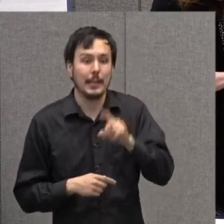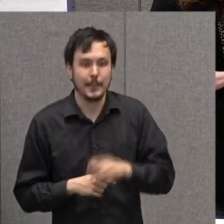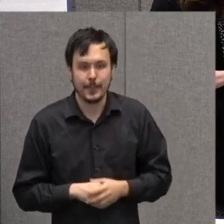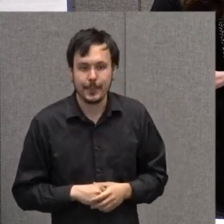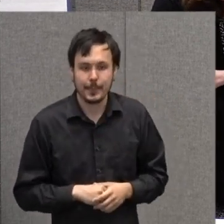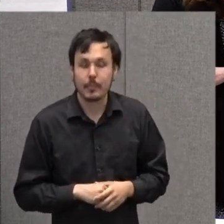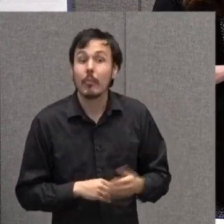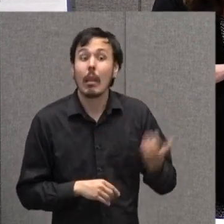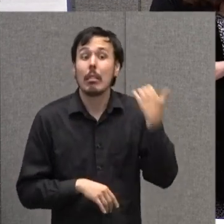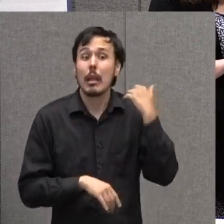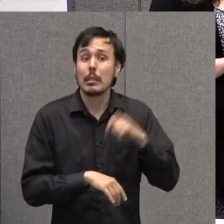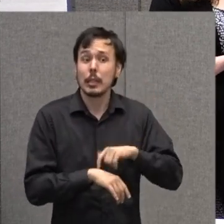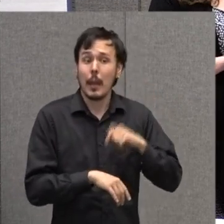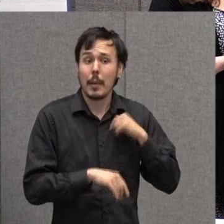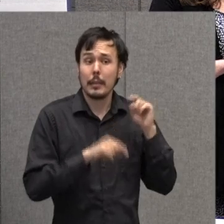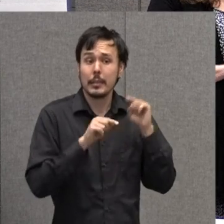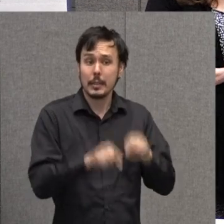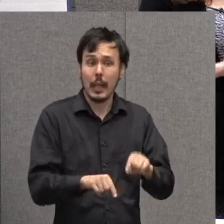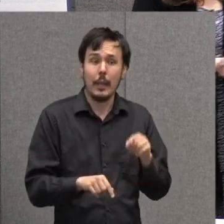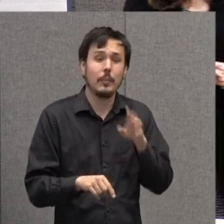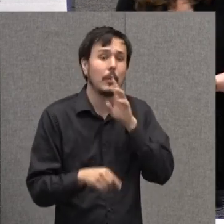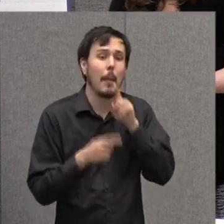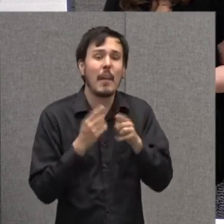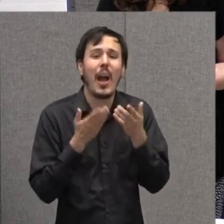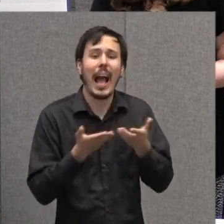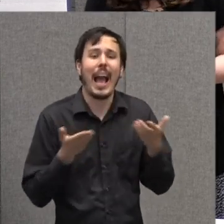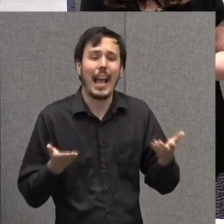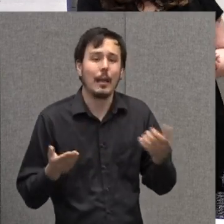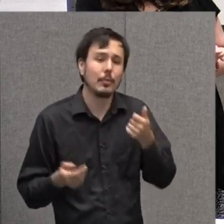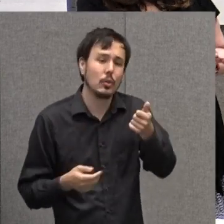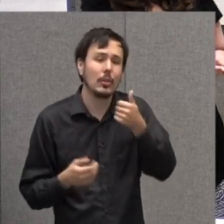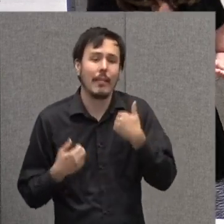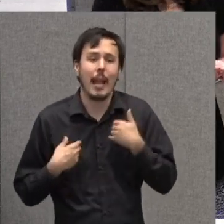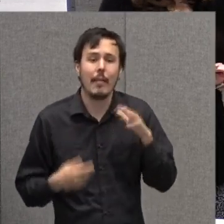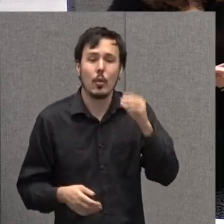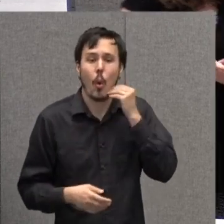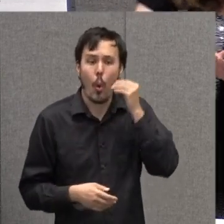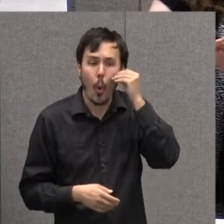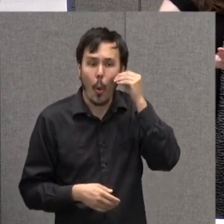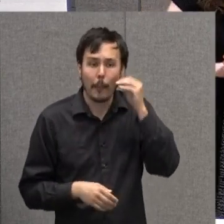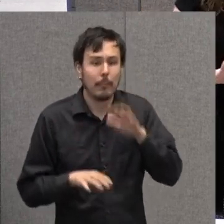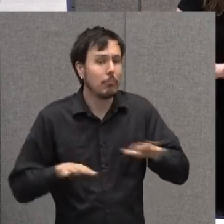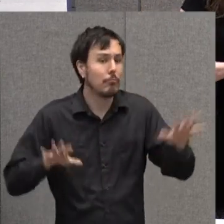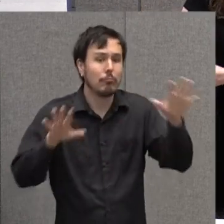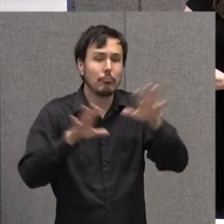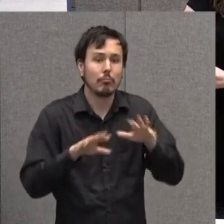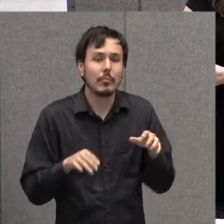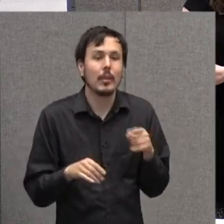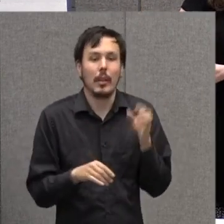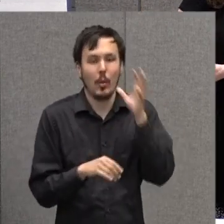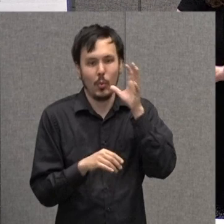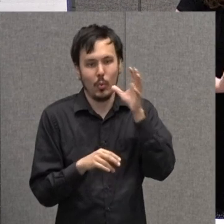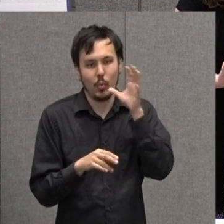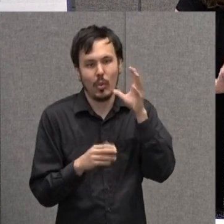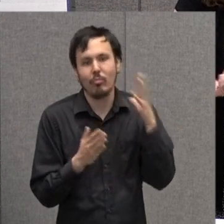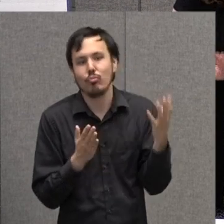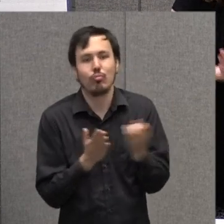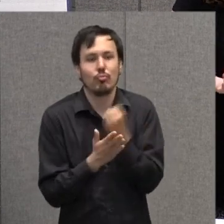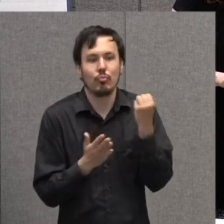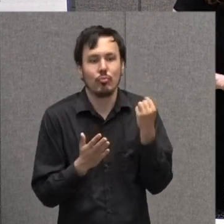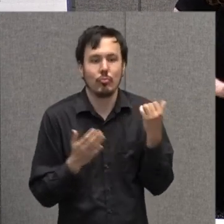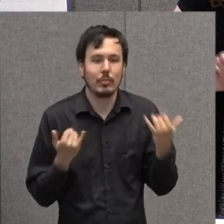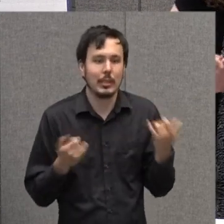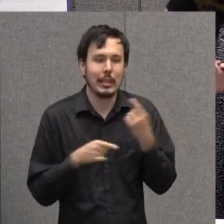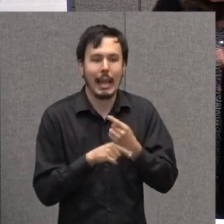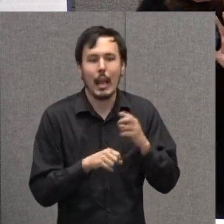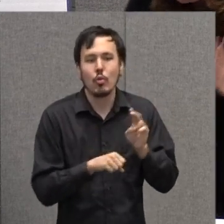I was here, we talked about items that you might have in your home studio, and those are items that we're going to be using today.